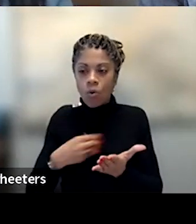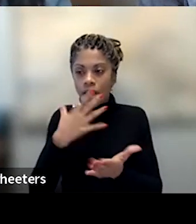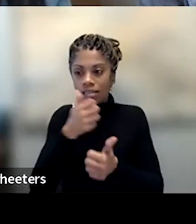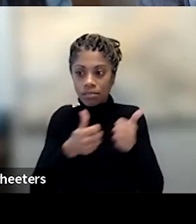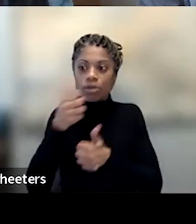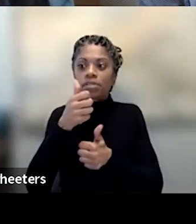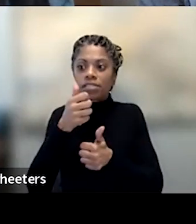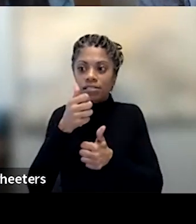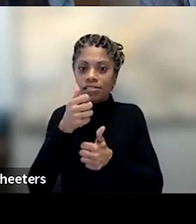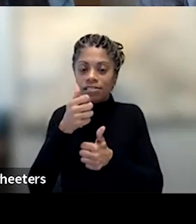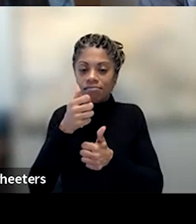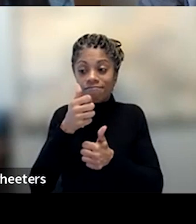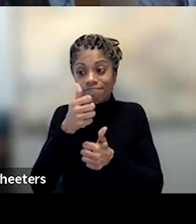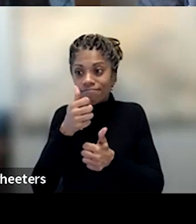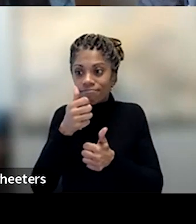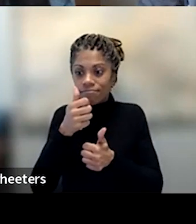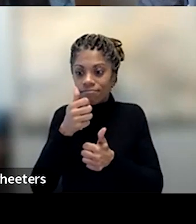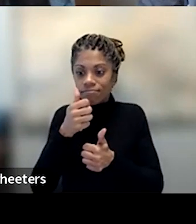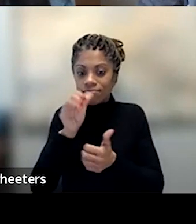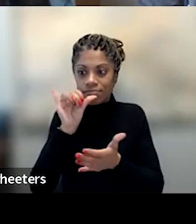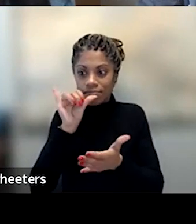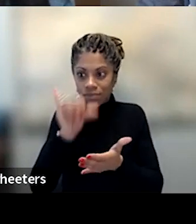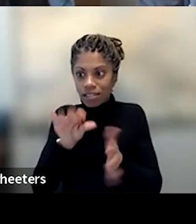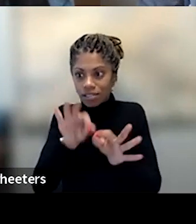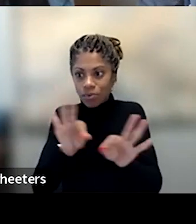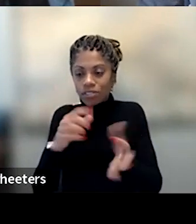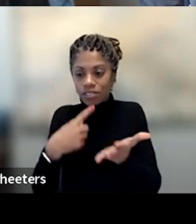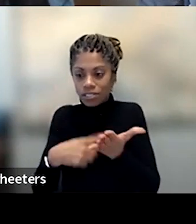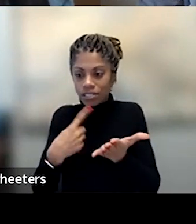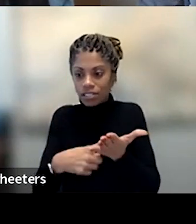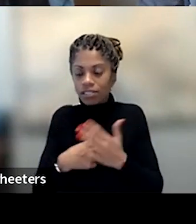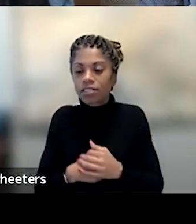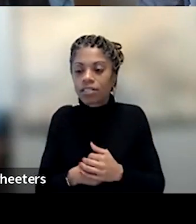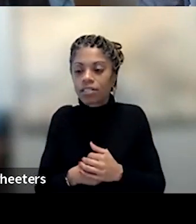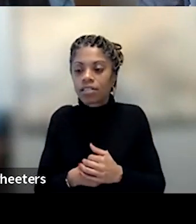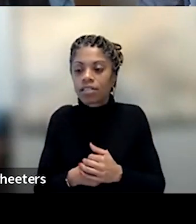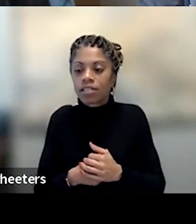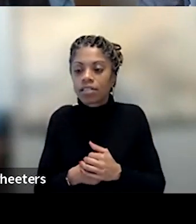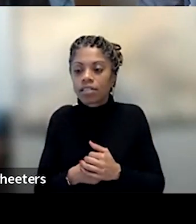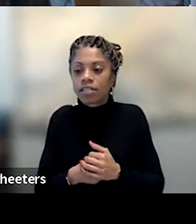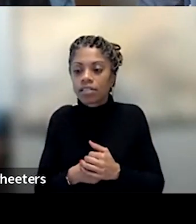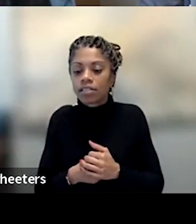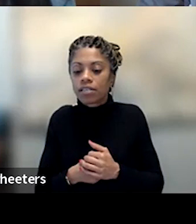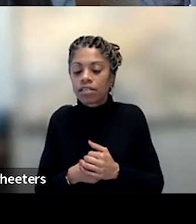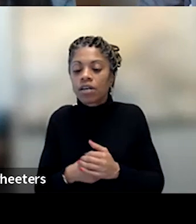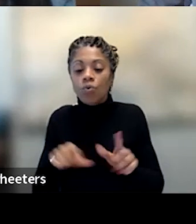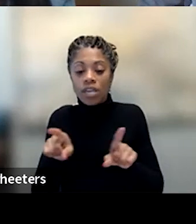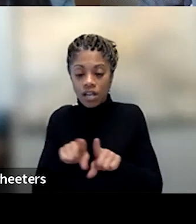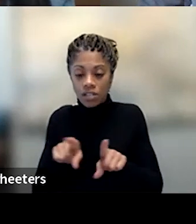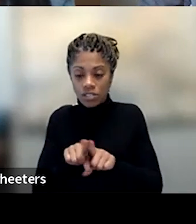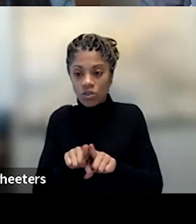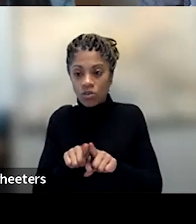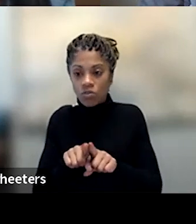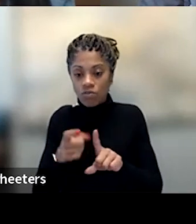things that we did with our DEI toolkit recommendations is we developed an executive visibility strategy,